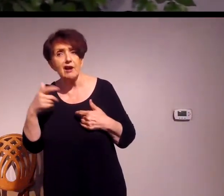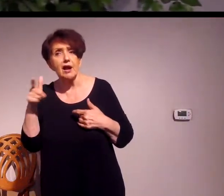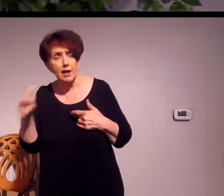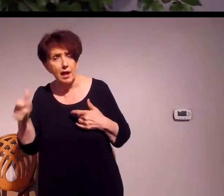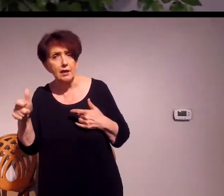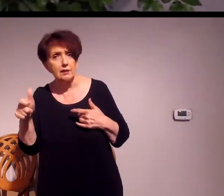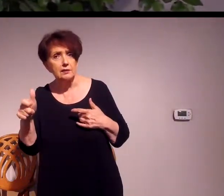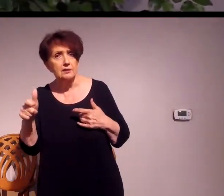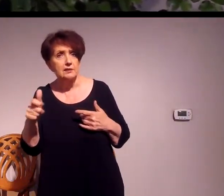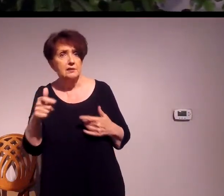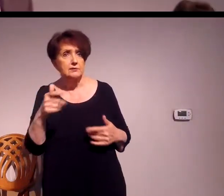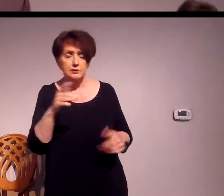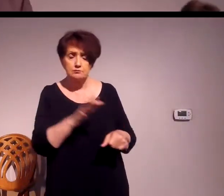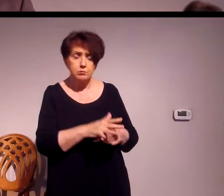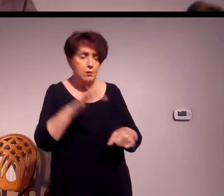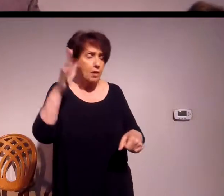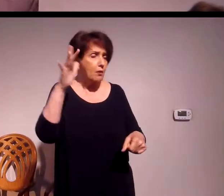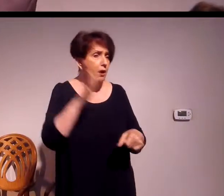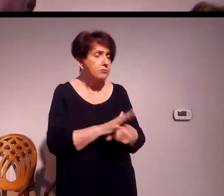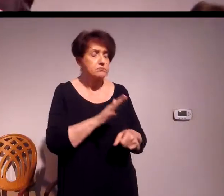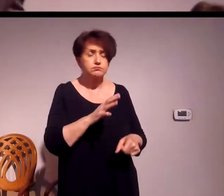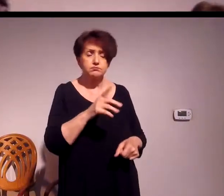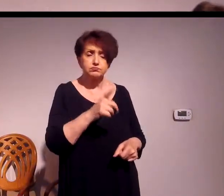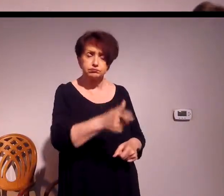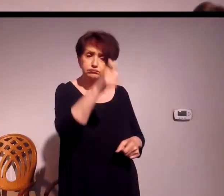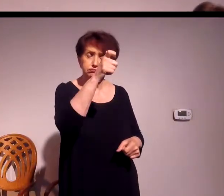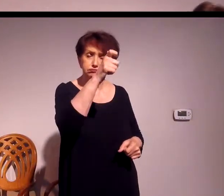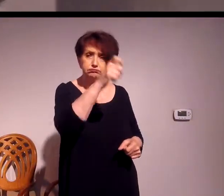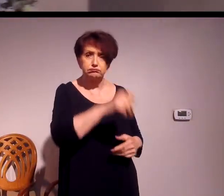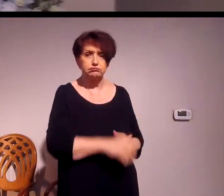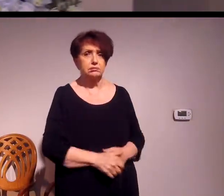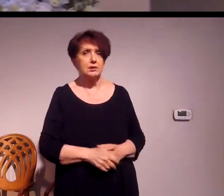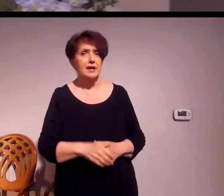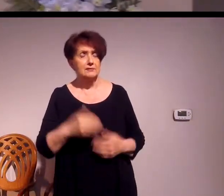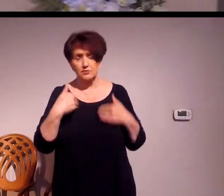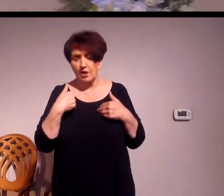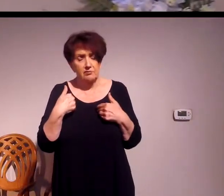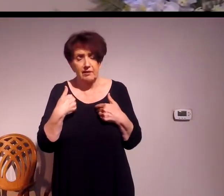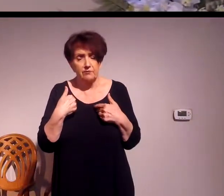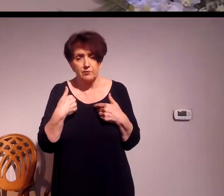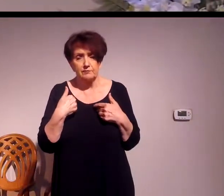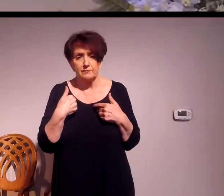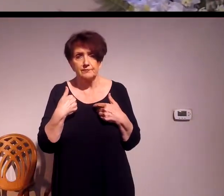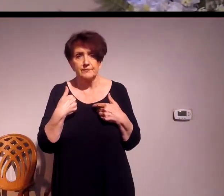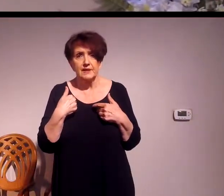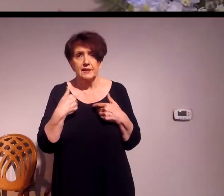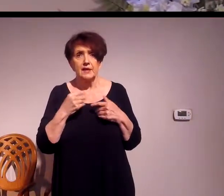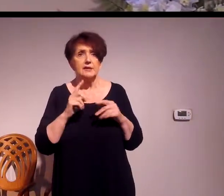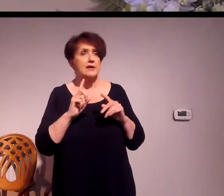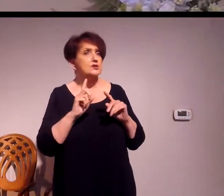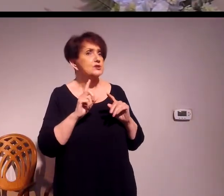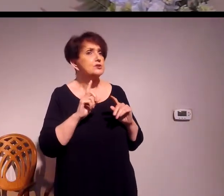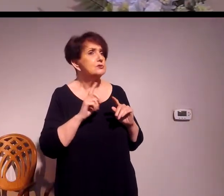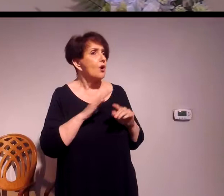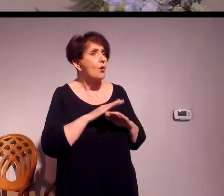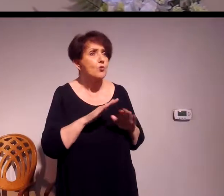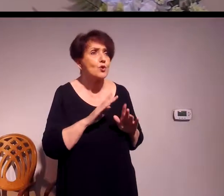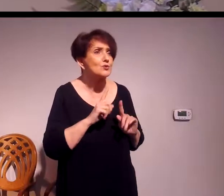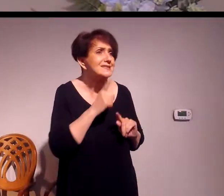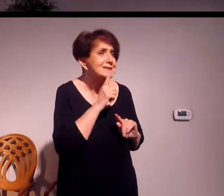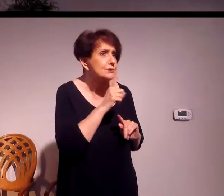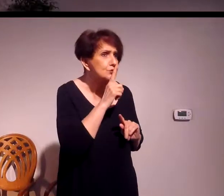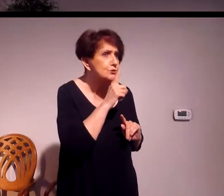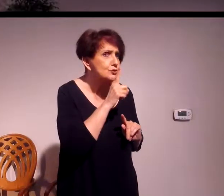temper or whatever they react, all that kind of stuff, because they got a gun. So I just don't have one. Now, I don't go out and tell people that.